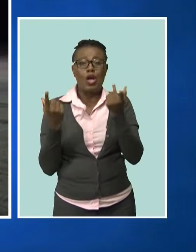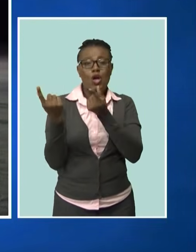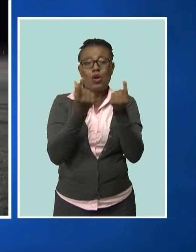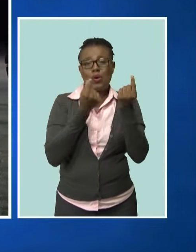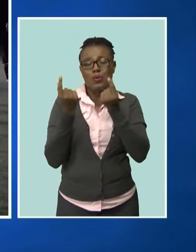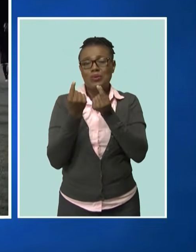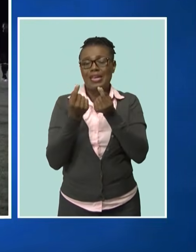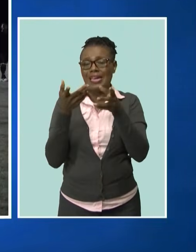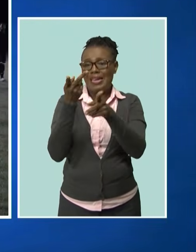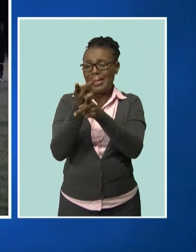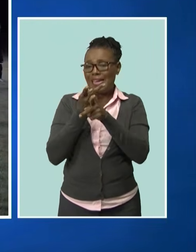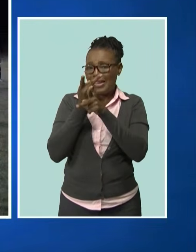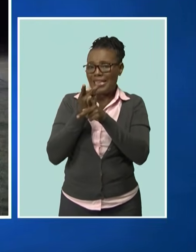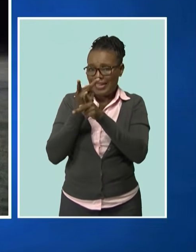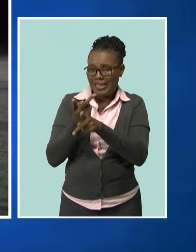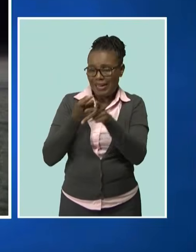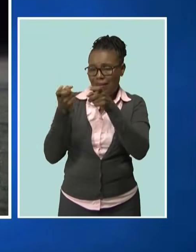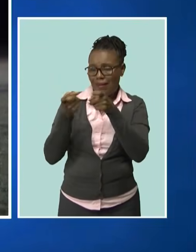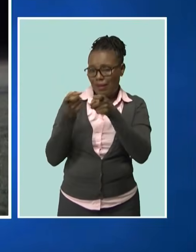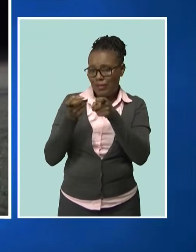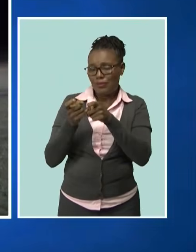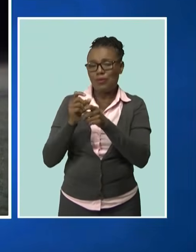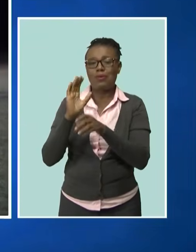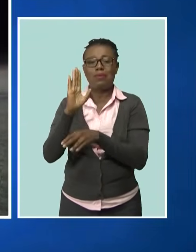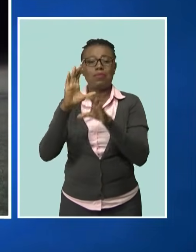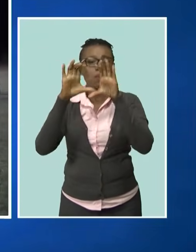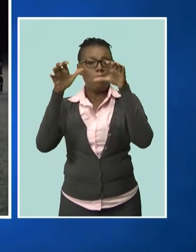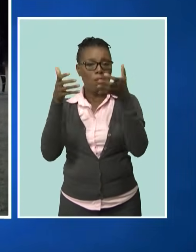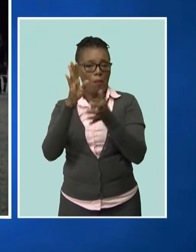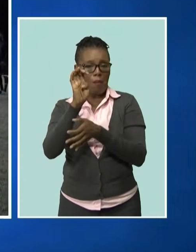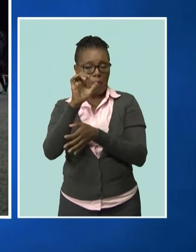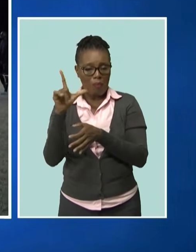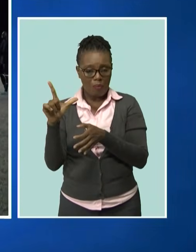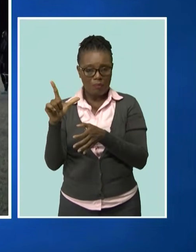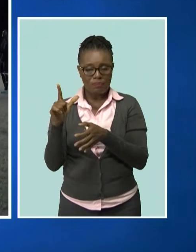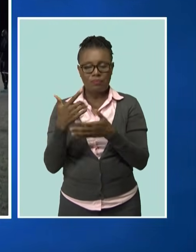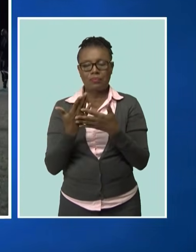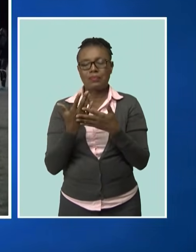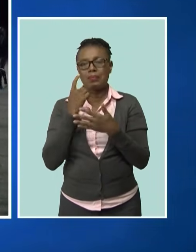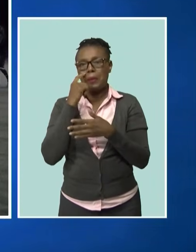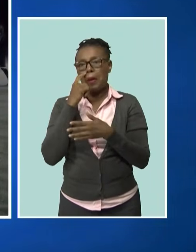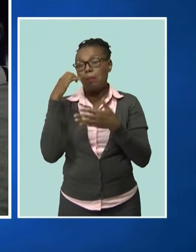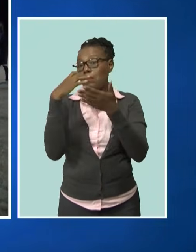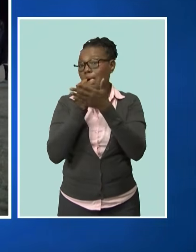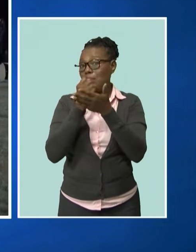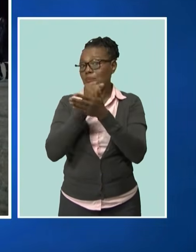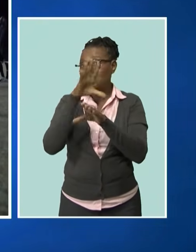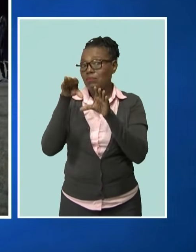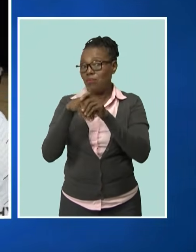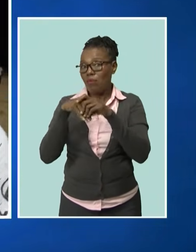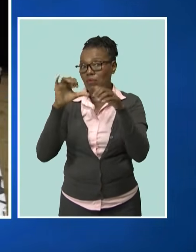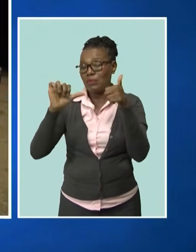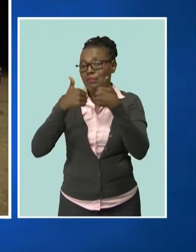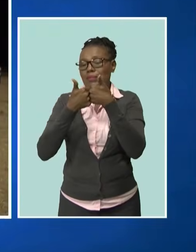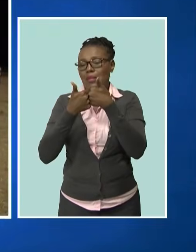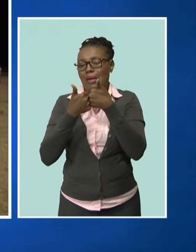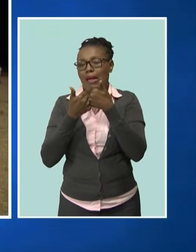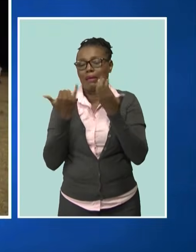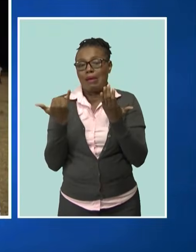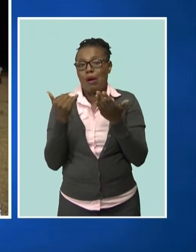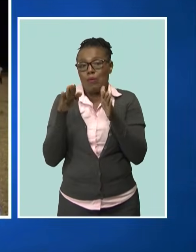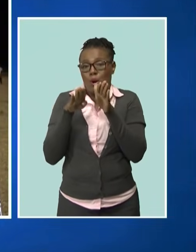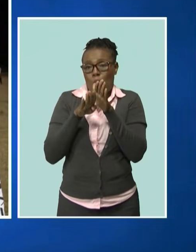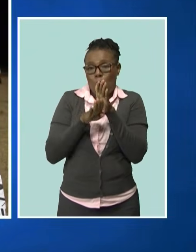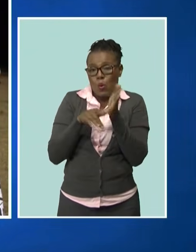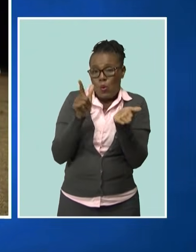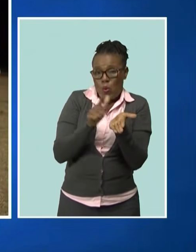also discussed the team's chances in the competition. Being the very, very lowest ranked team in the stage, in the group,